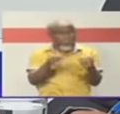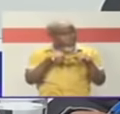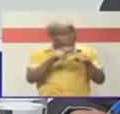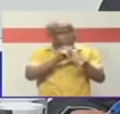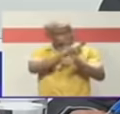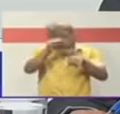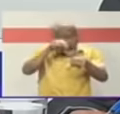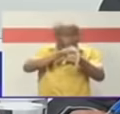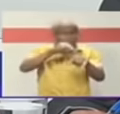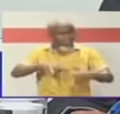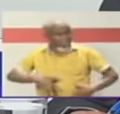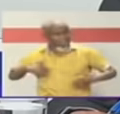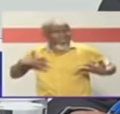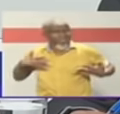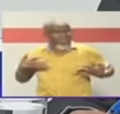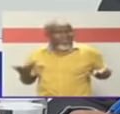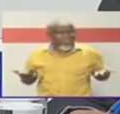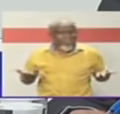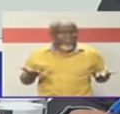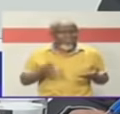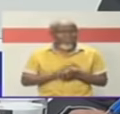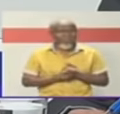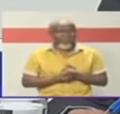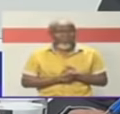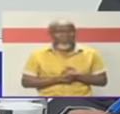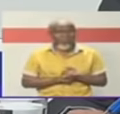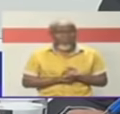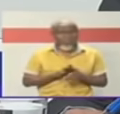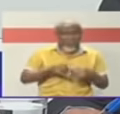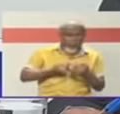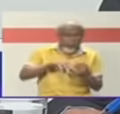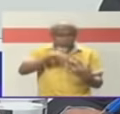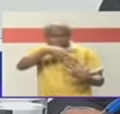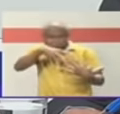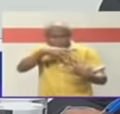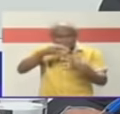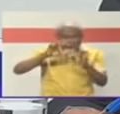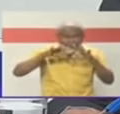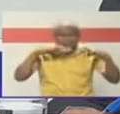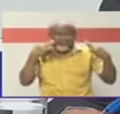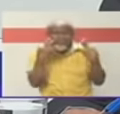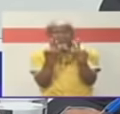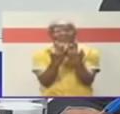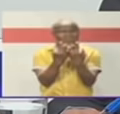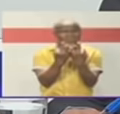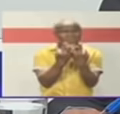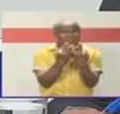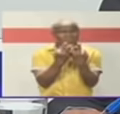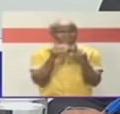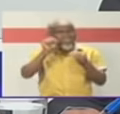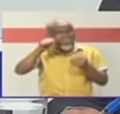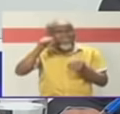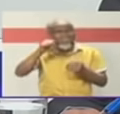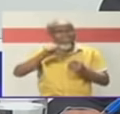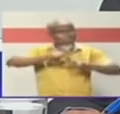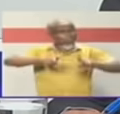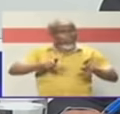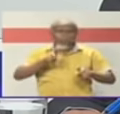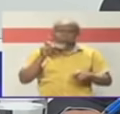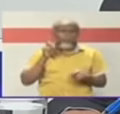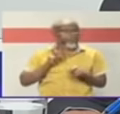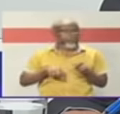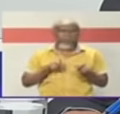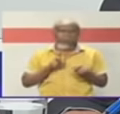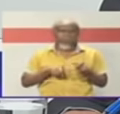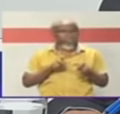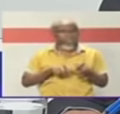how we work, how we play, how we interact with families, our loved ones, and so on. But we can't afford